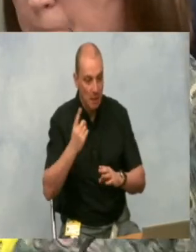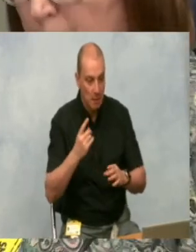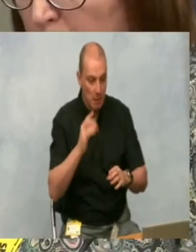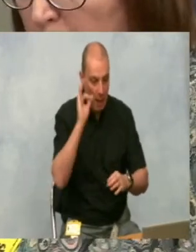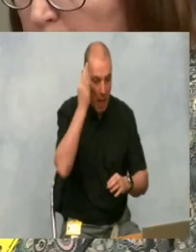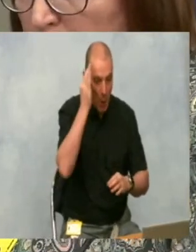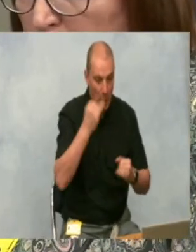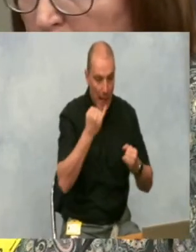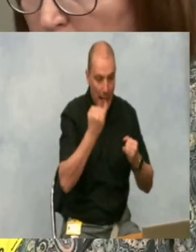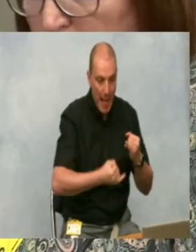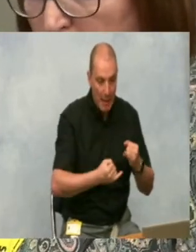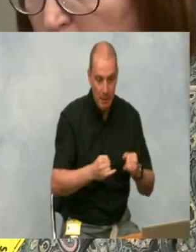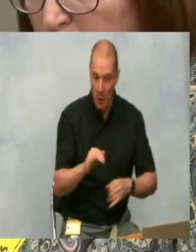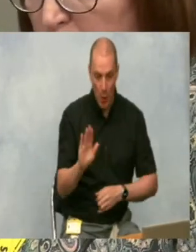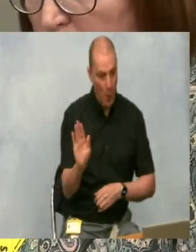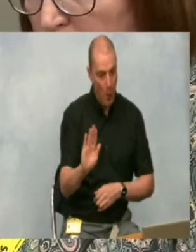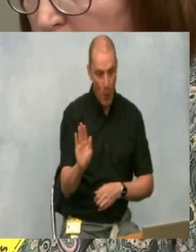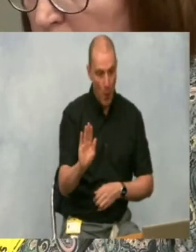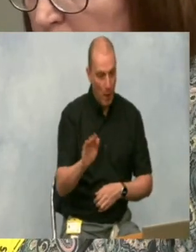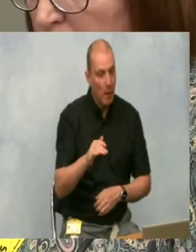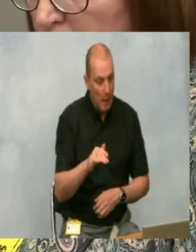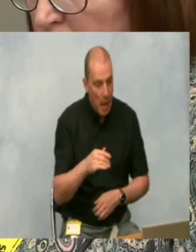much. Anyone else?